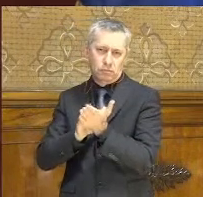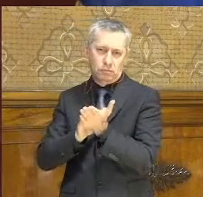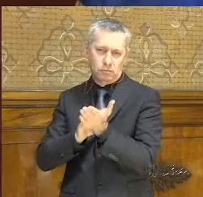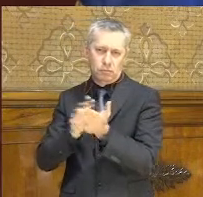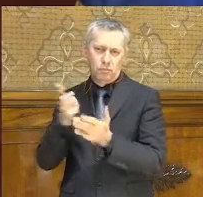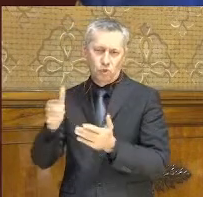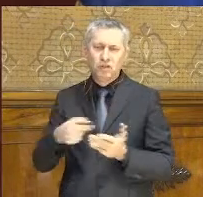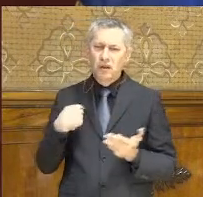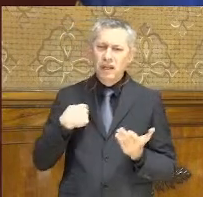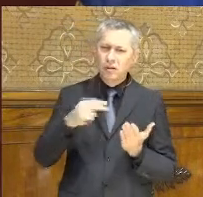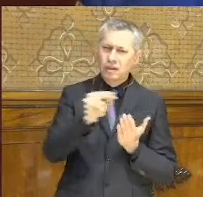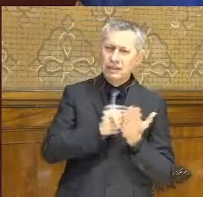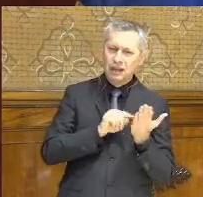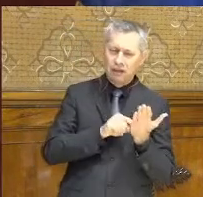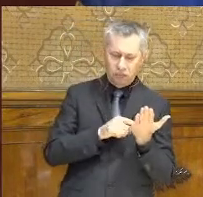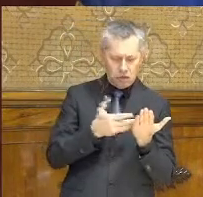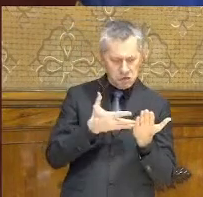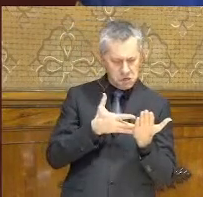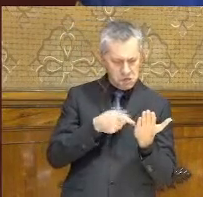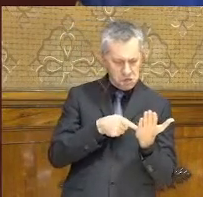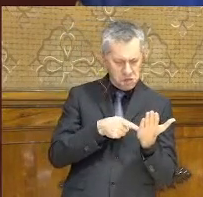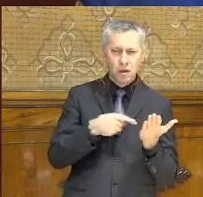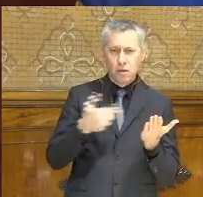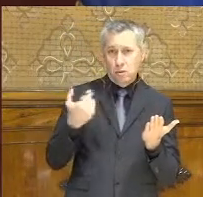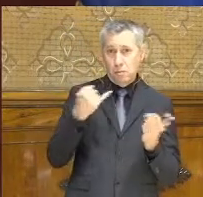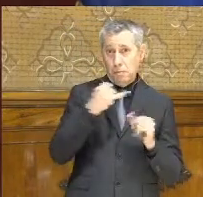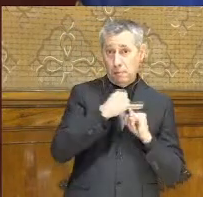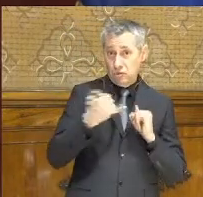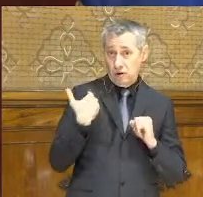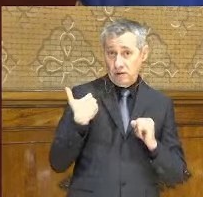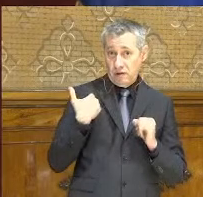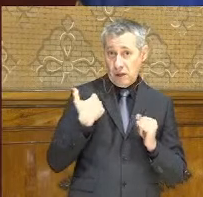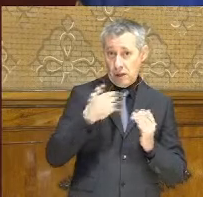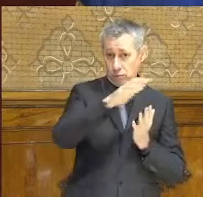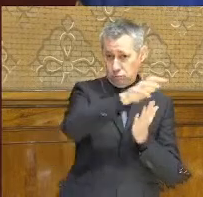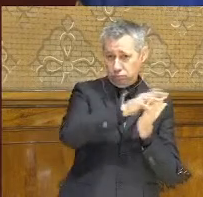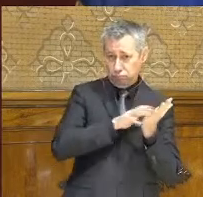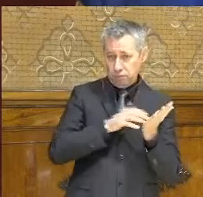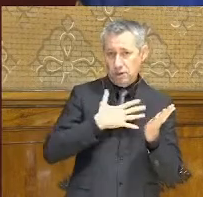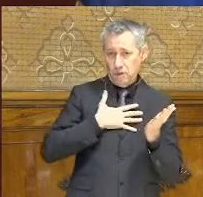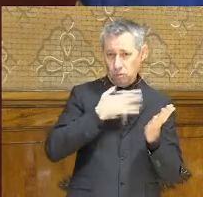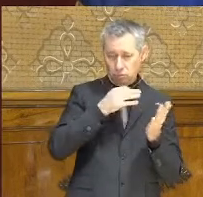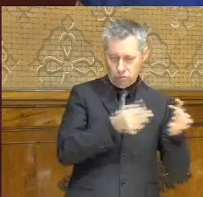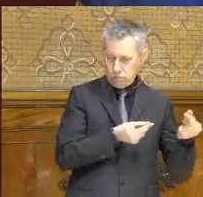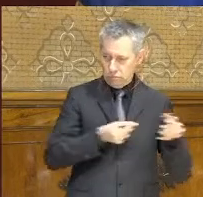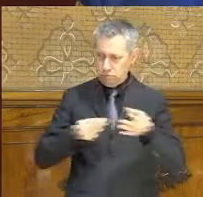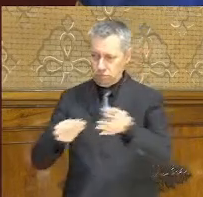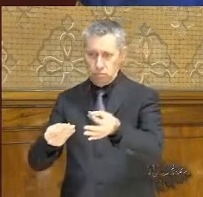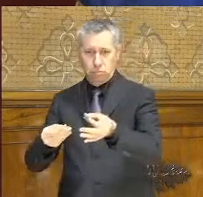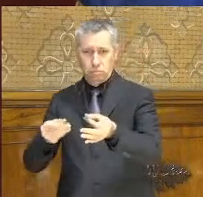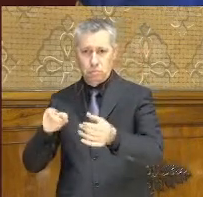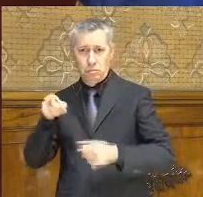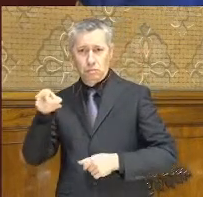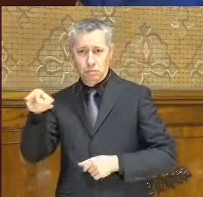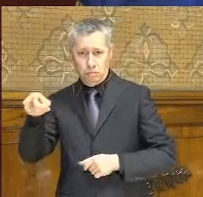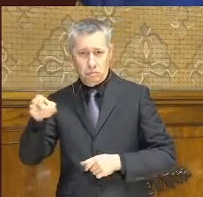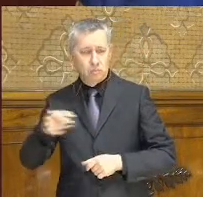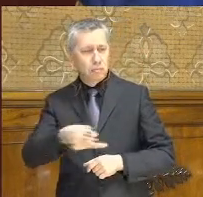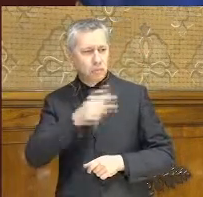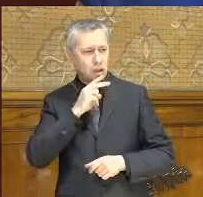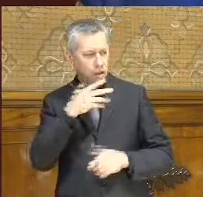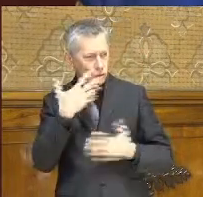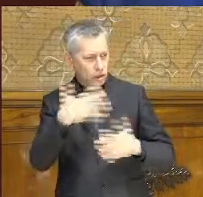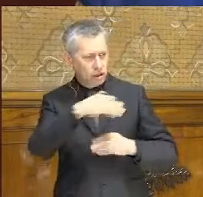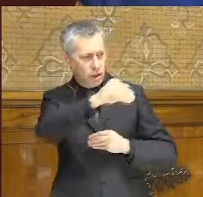in half an hour ago, and she said, but is this the same one that you sent me 4 hours ago? And I said, no, it's not. I've changed